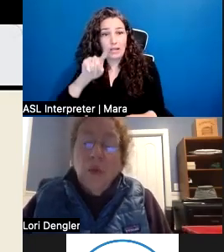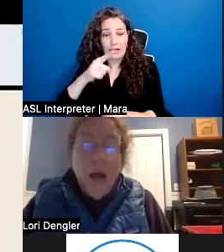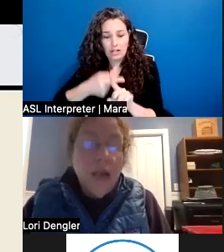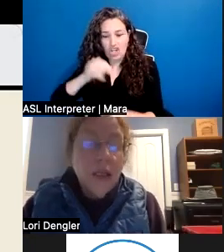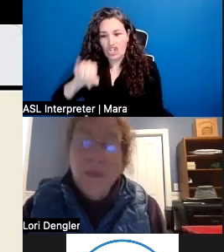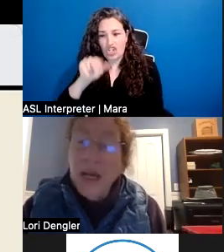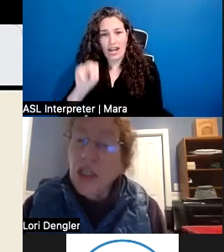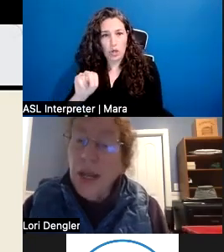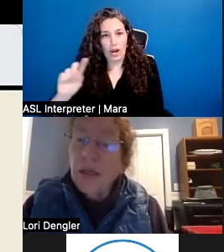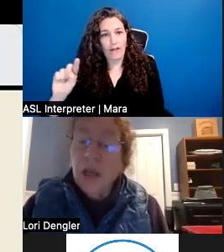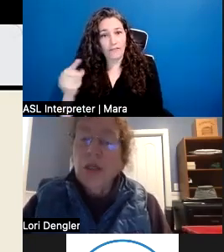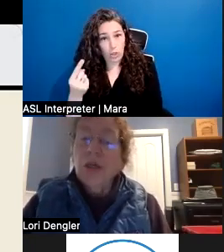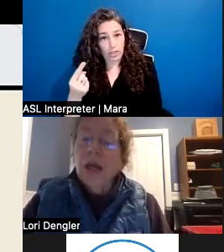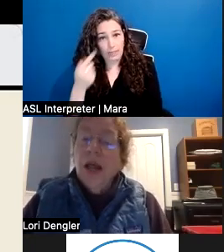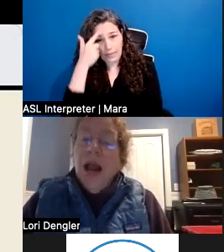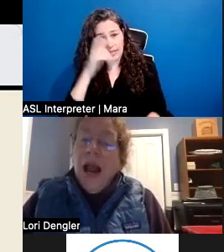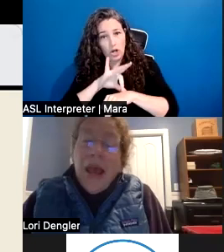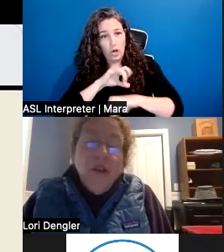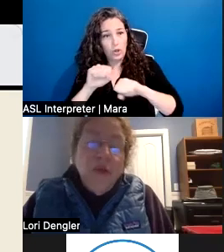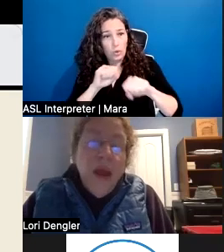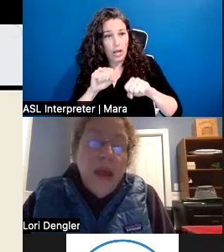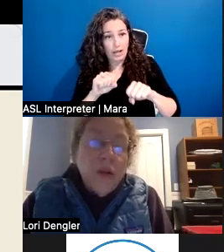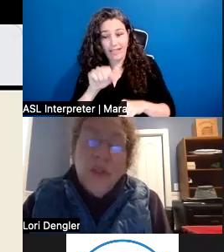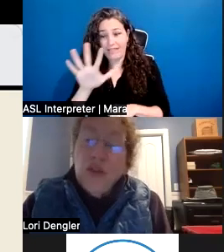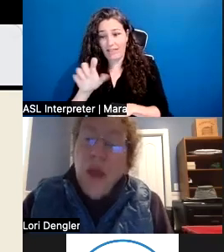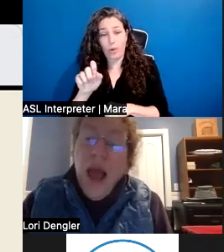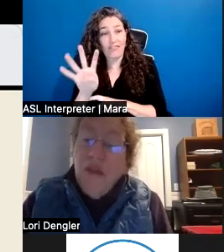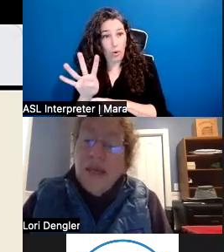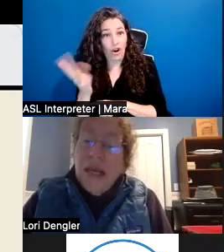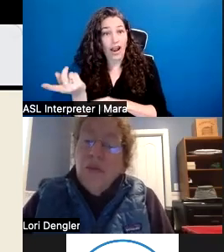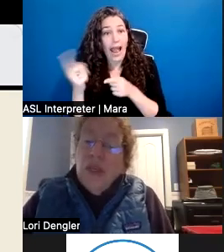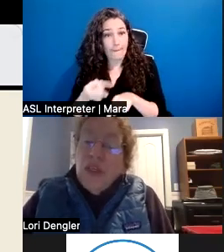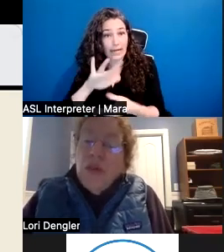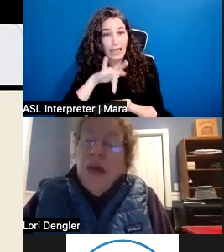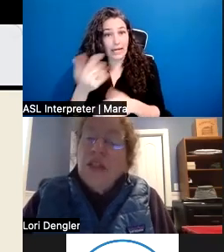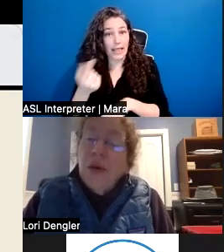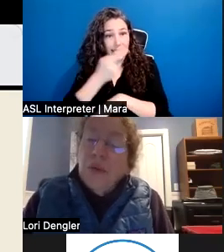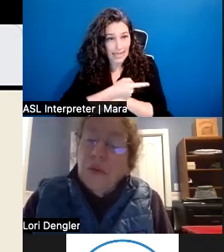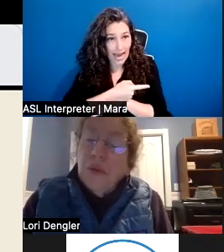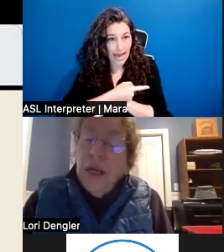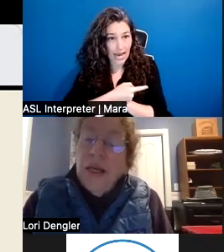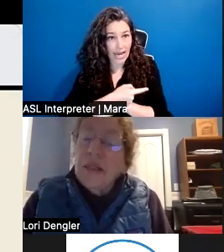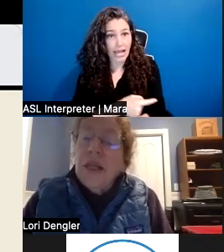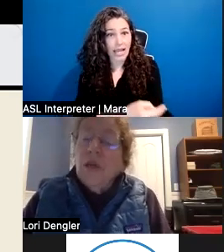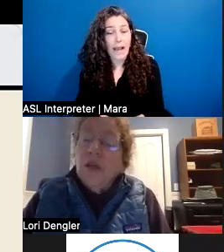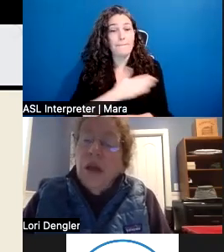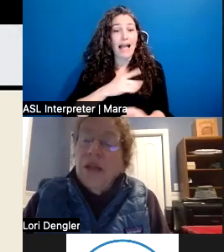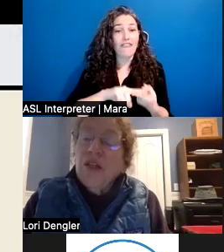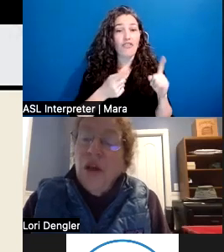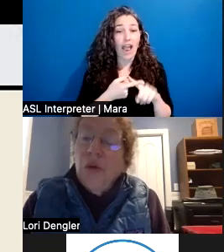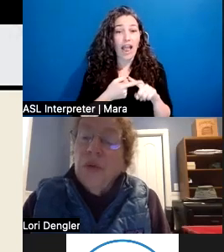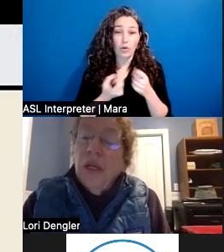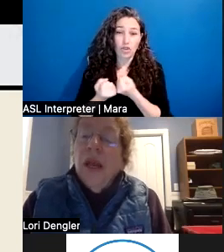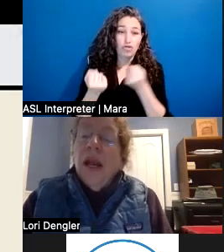There was a MyShake alert. I had a friend who was driving in the tsunami zone when he gets the alert on